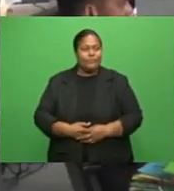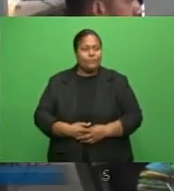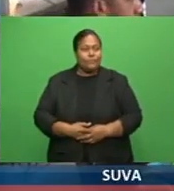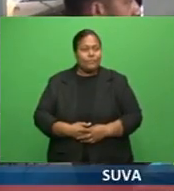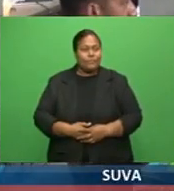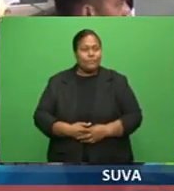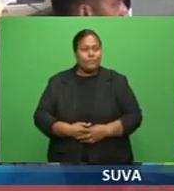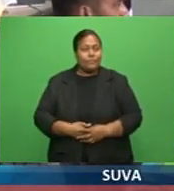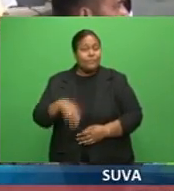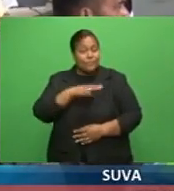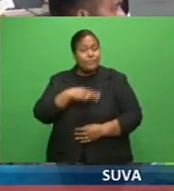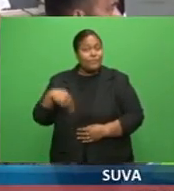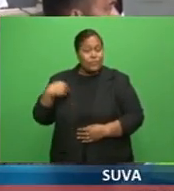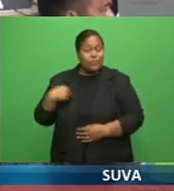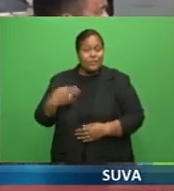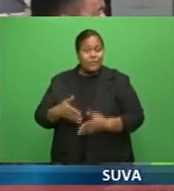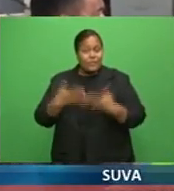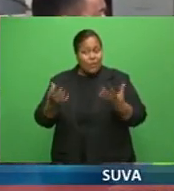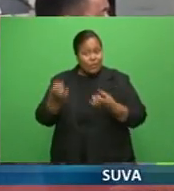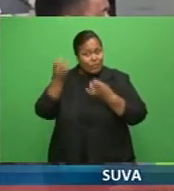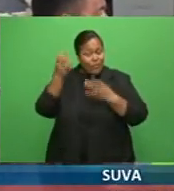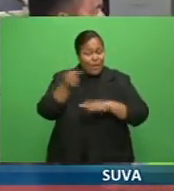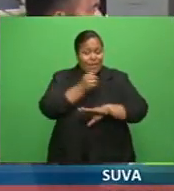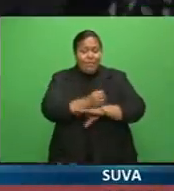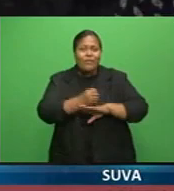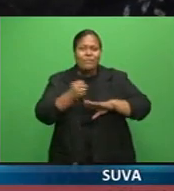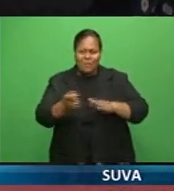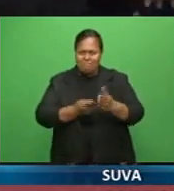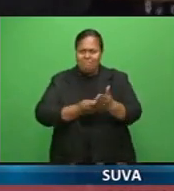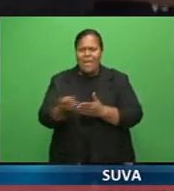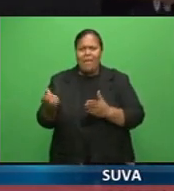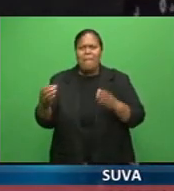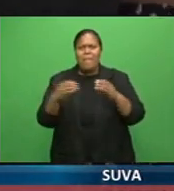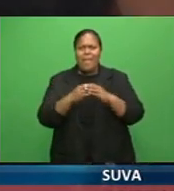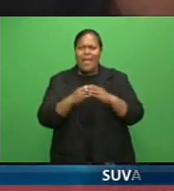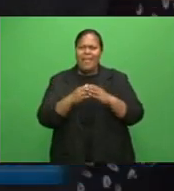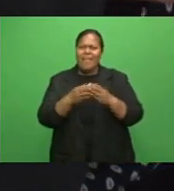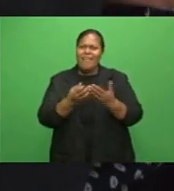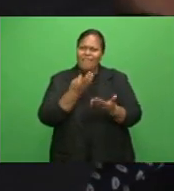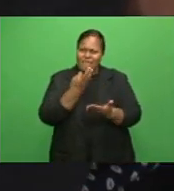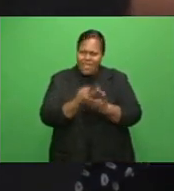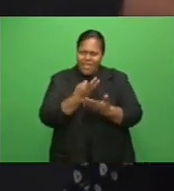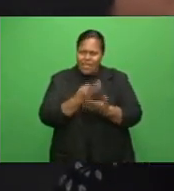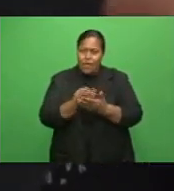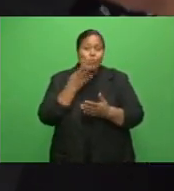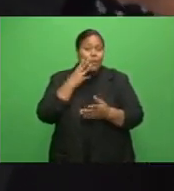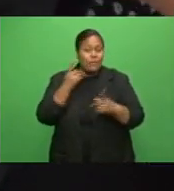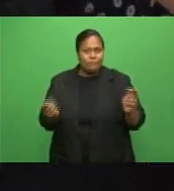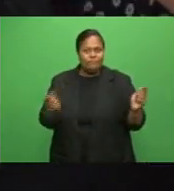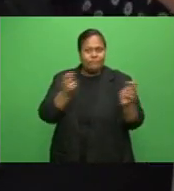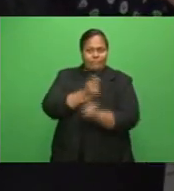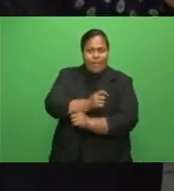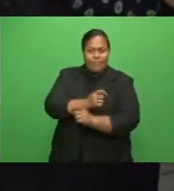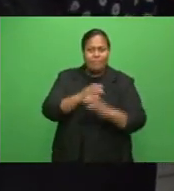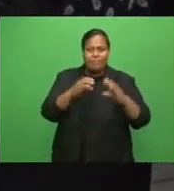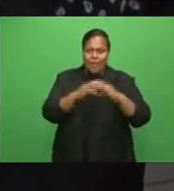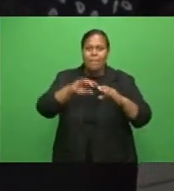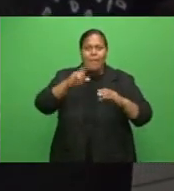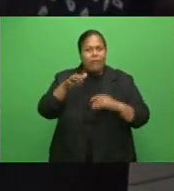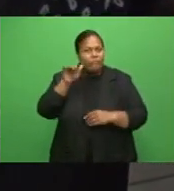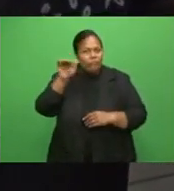The ministry says the government will pay for the bank fees and recipients during transition, but this will change in the